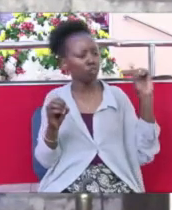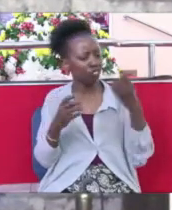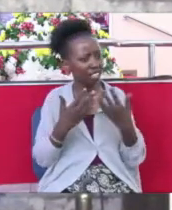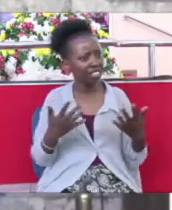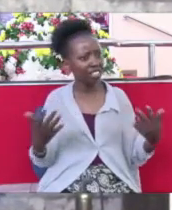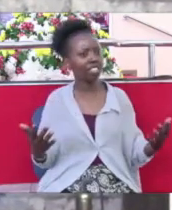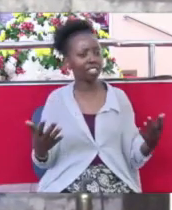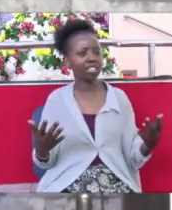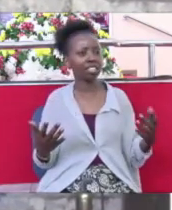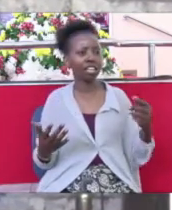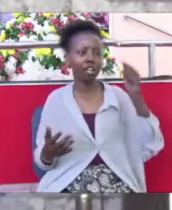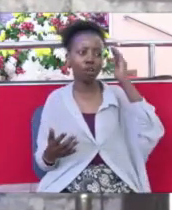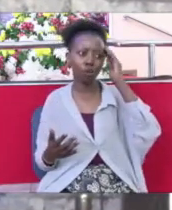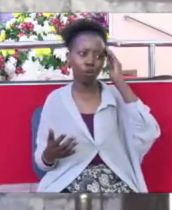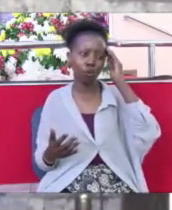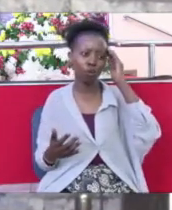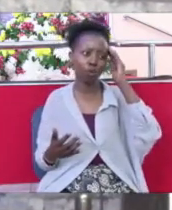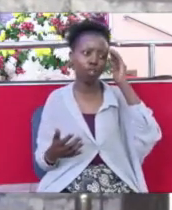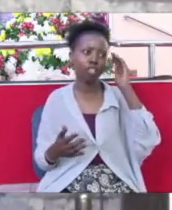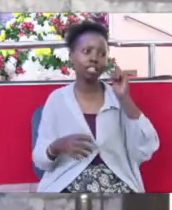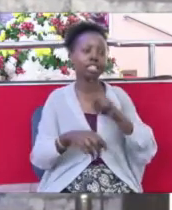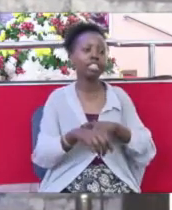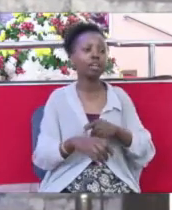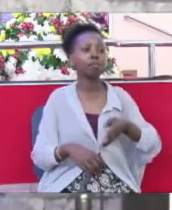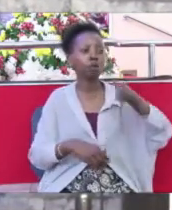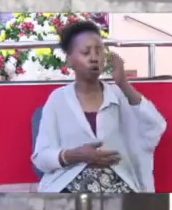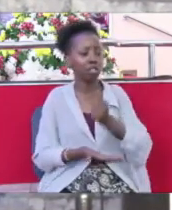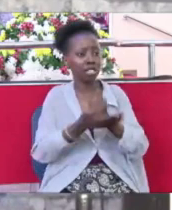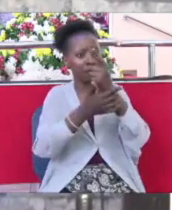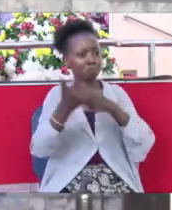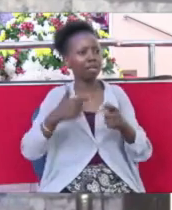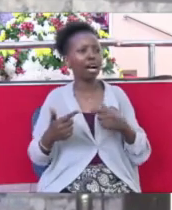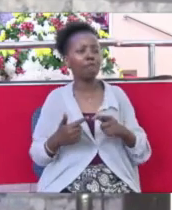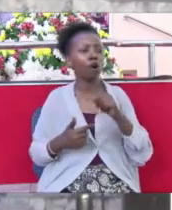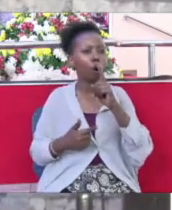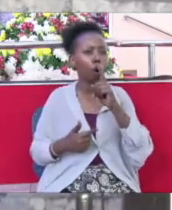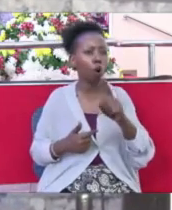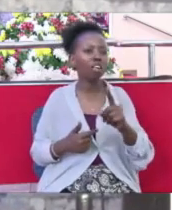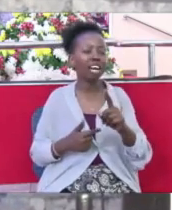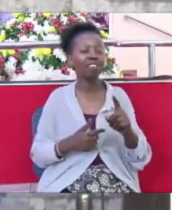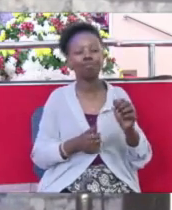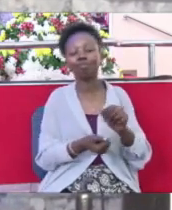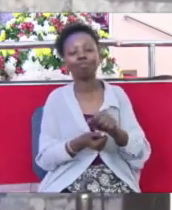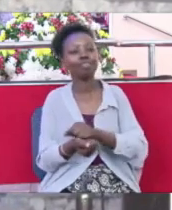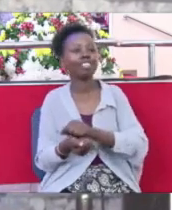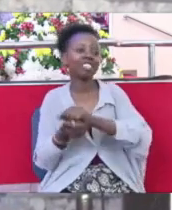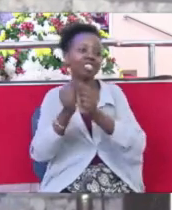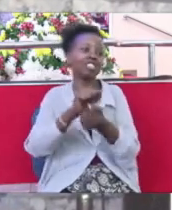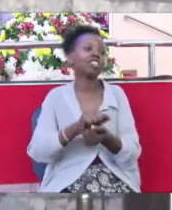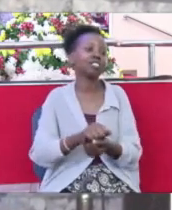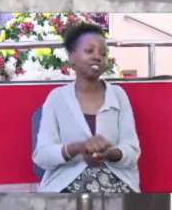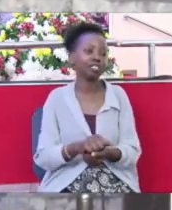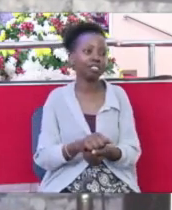God's help with God's help, ya kwamba kwa msaada wa Mungu, protocols are bypassed. Itihadi fulani